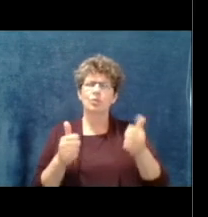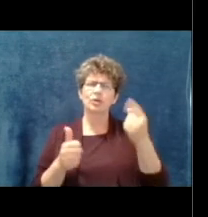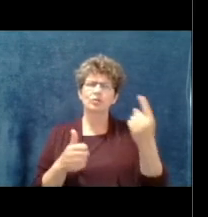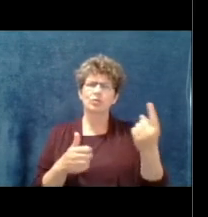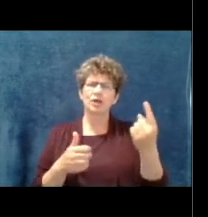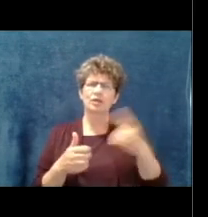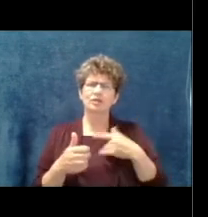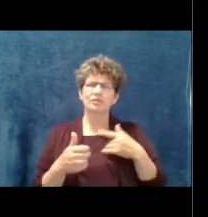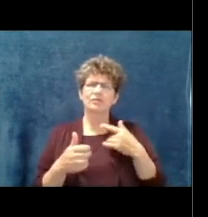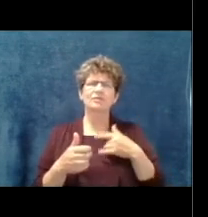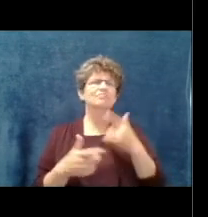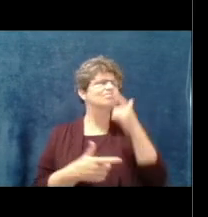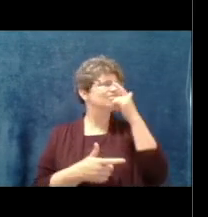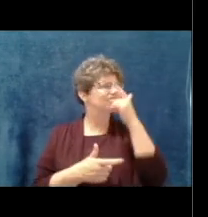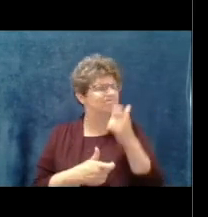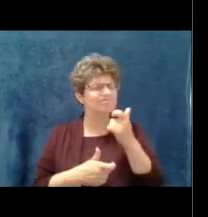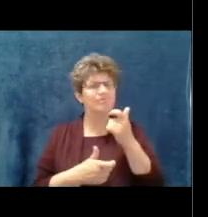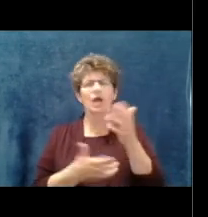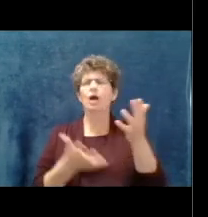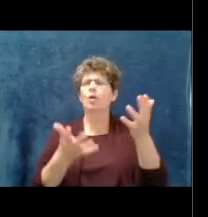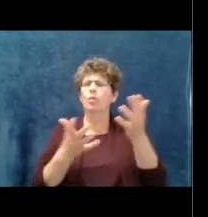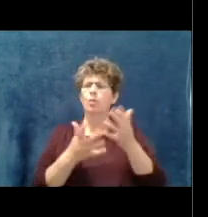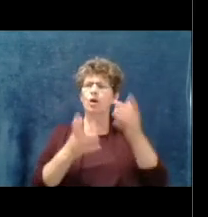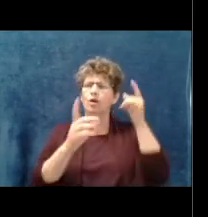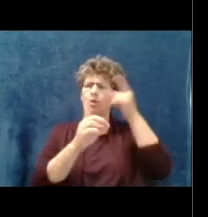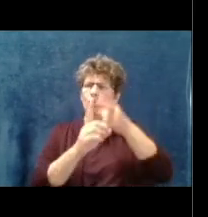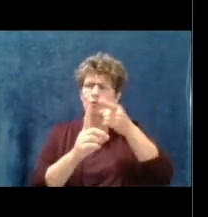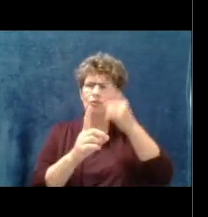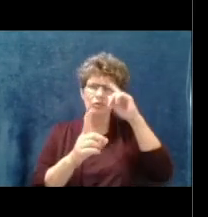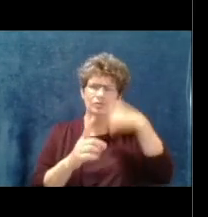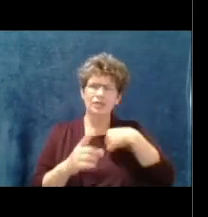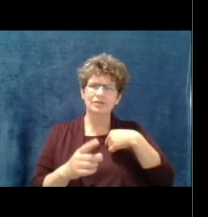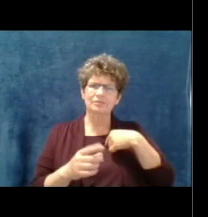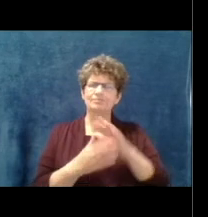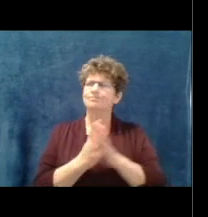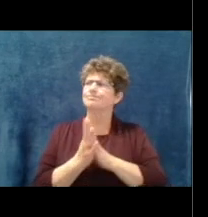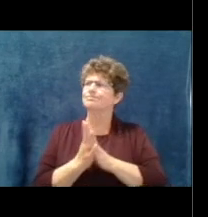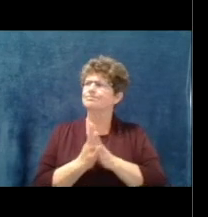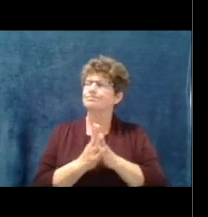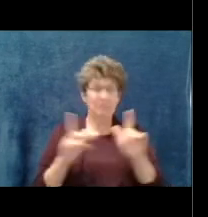in? Setting a goal in your life, tiny goal. Doesn't have to be anything huge.